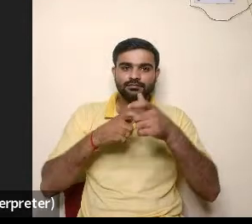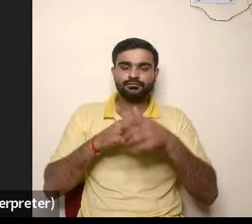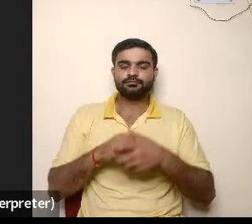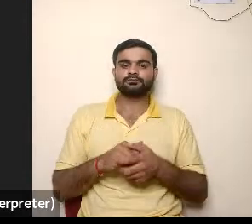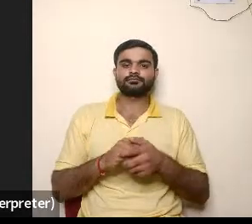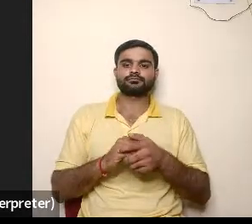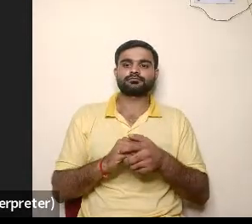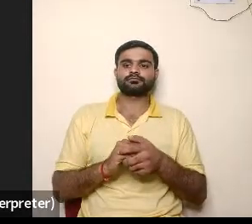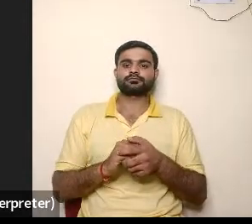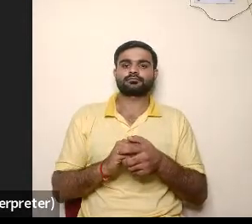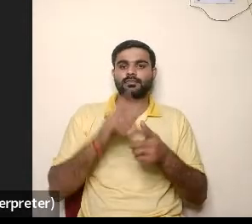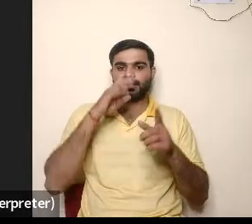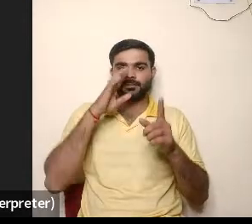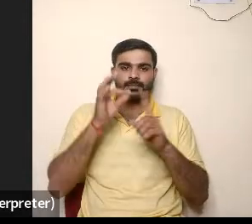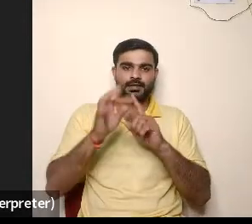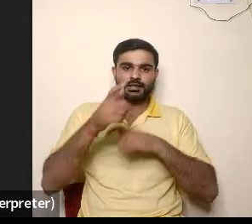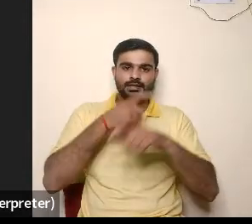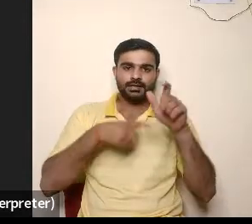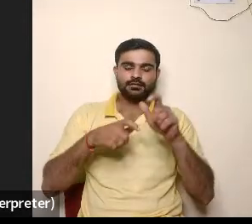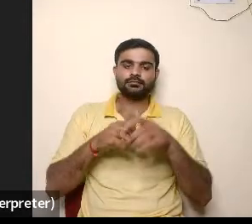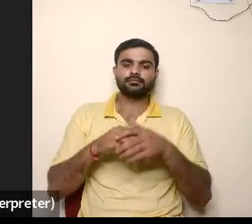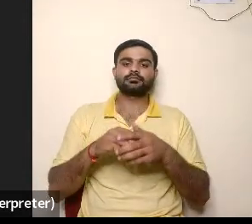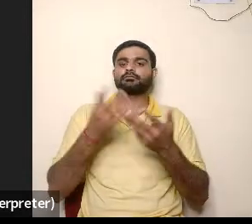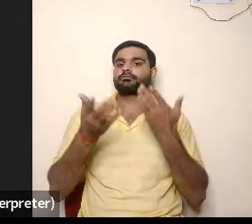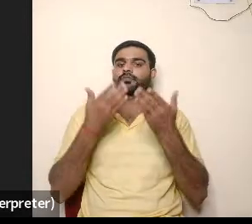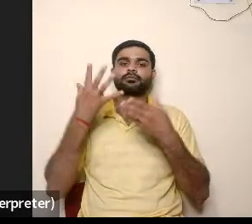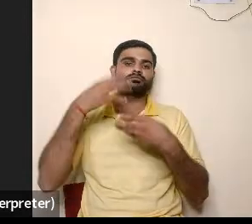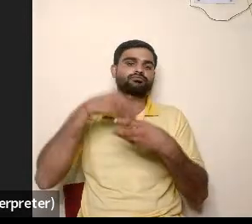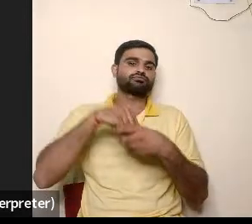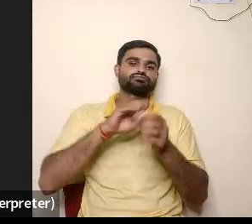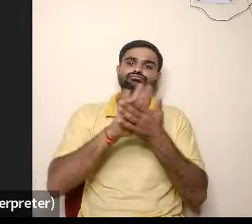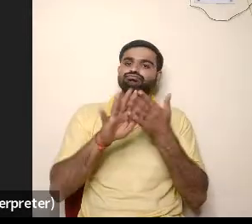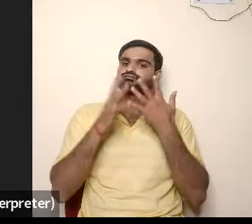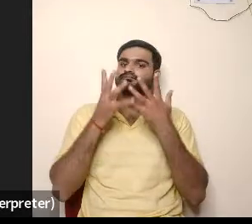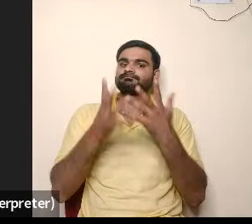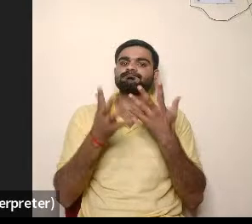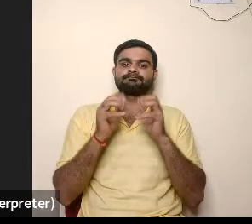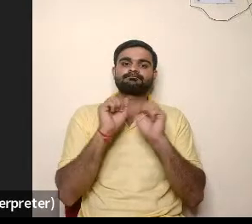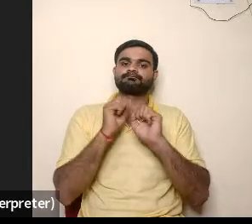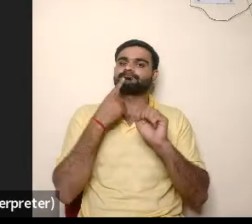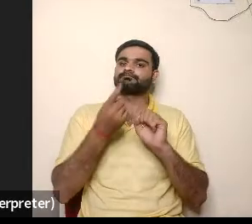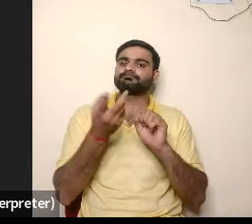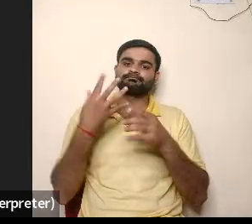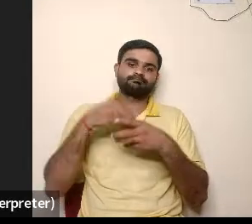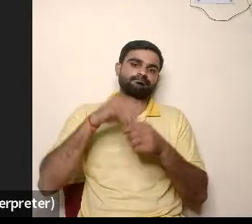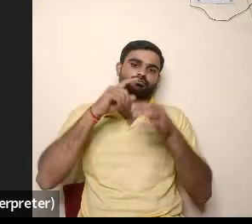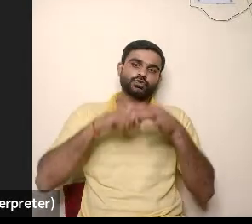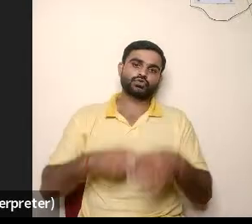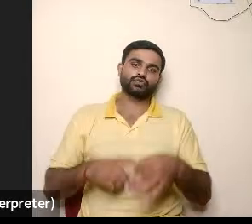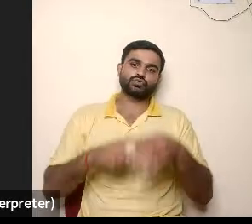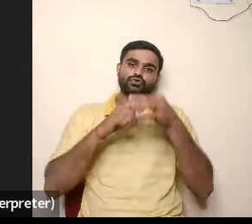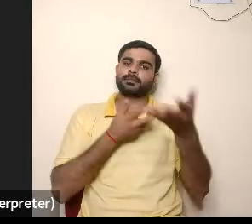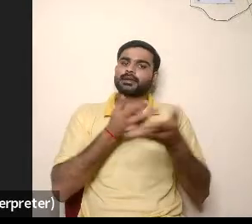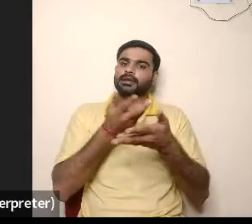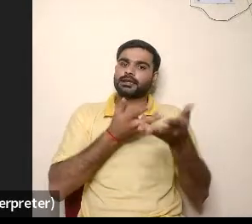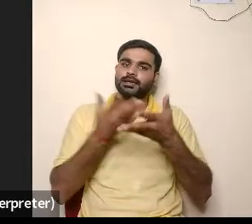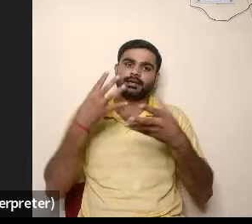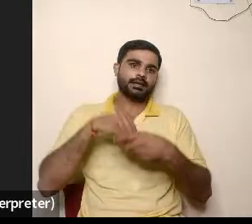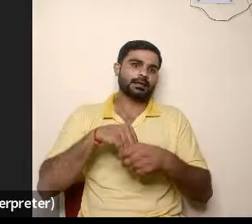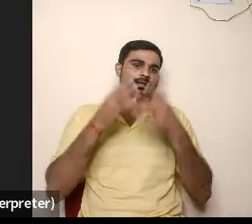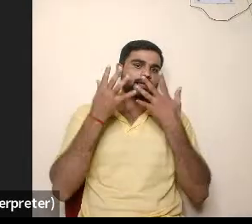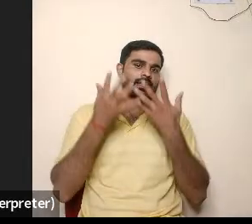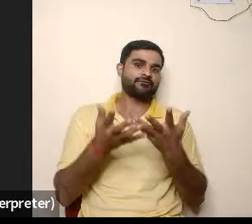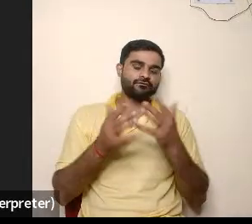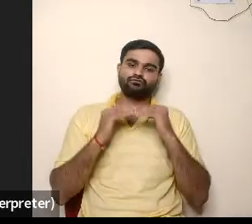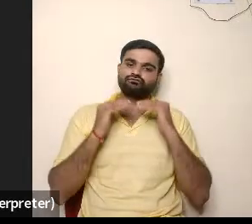attendance, quantitatively the turnout may not have been very high, but I felt that the quality of the discussion was very high.